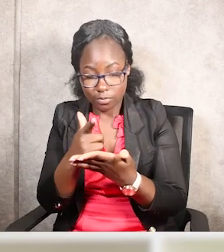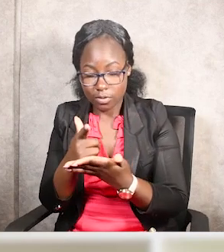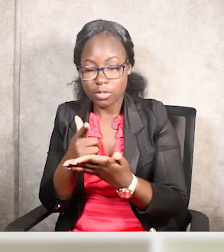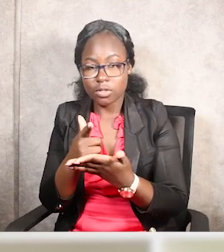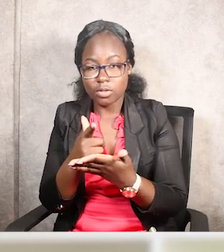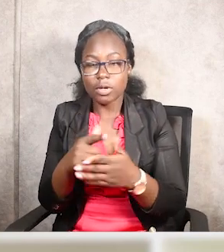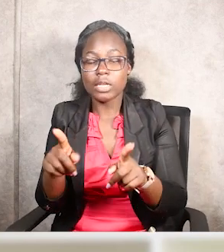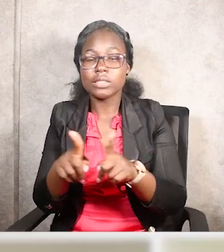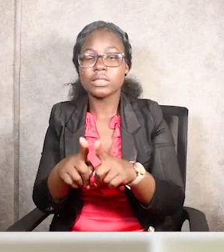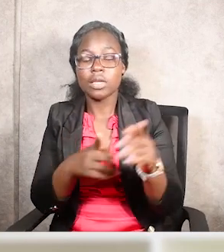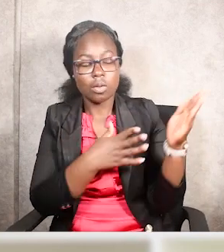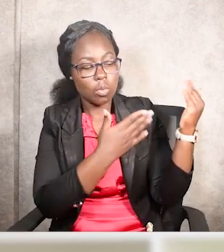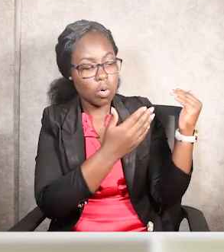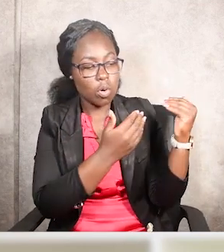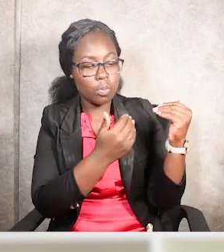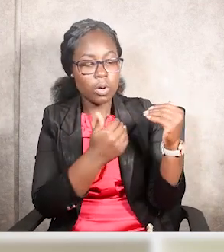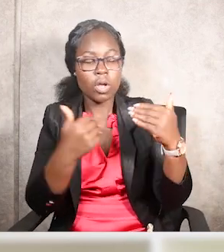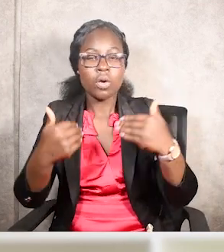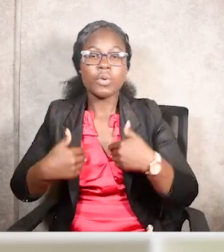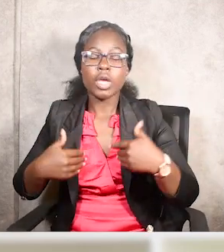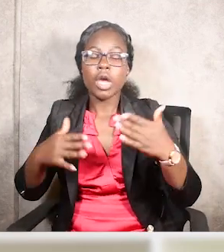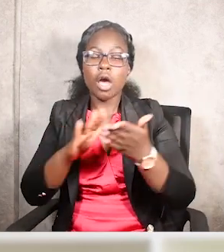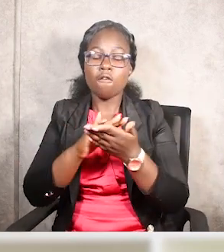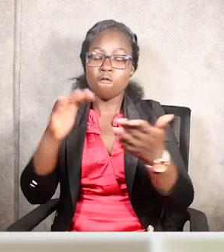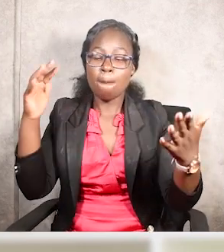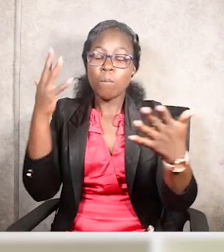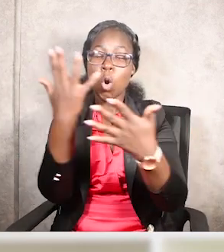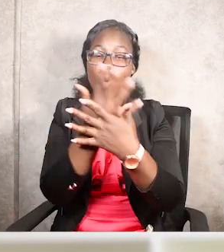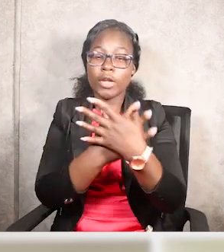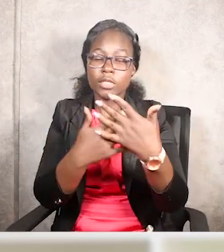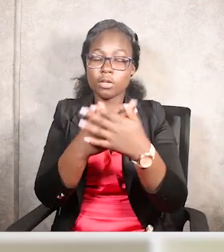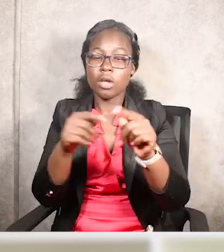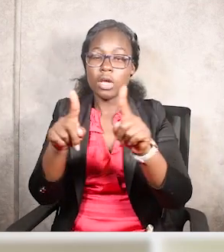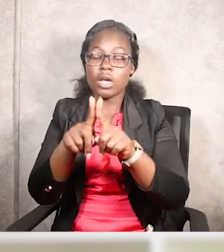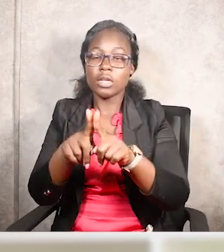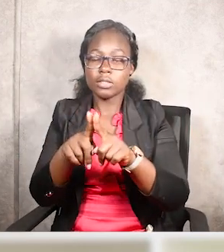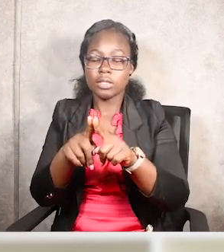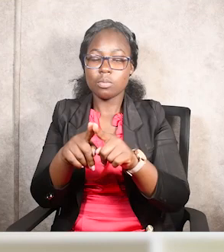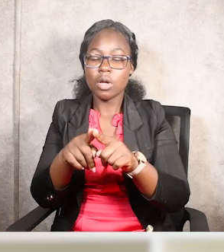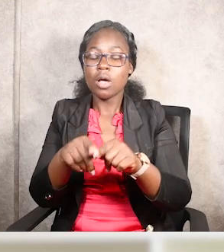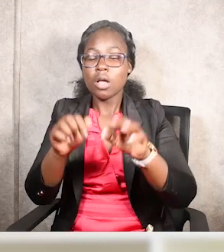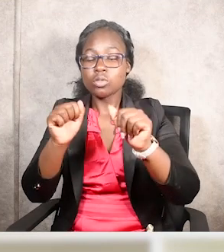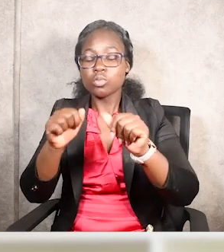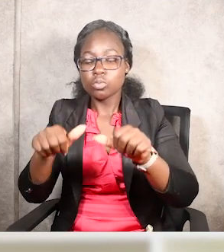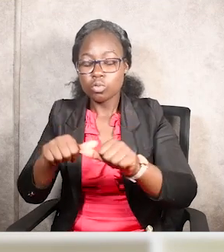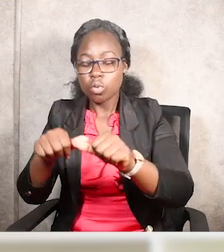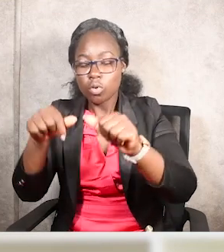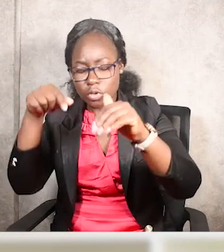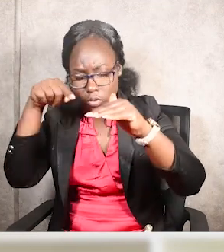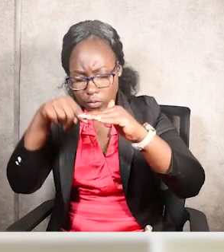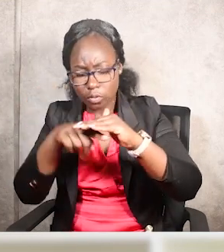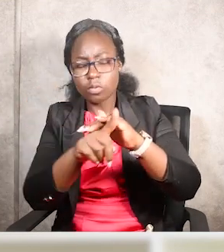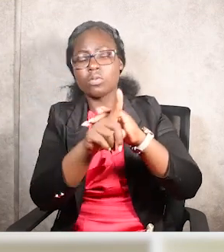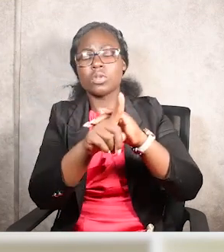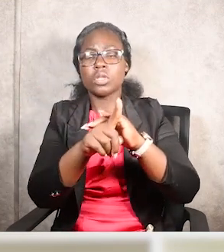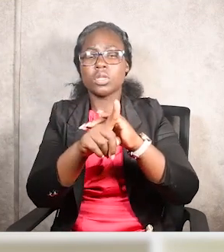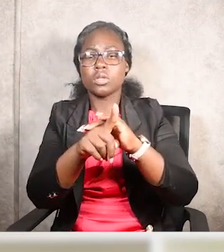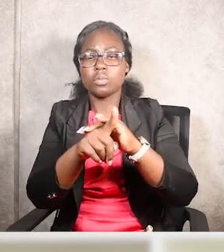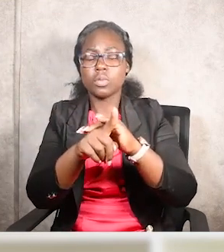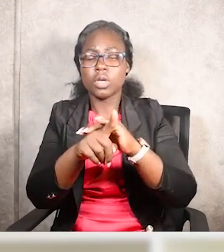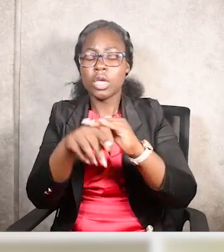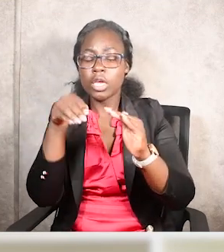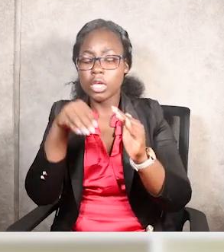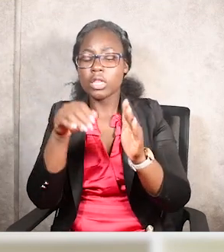our video, and I hope that we'll have more engagements, and we shall be getting deeper. We shall be diving